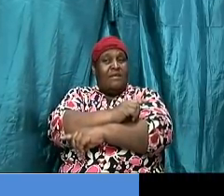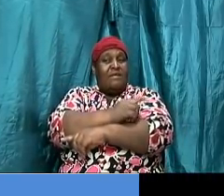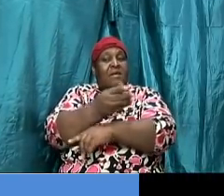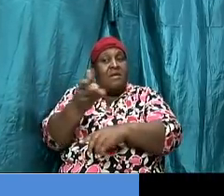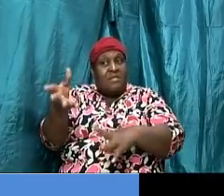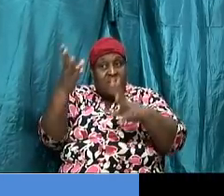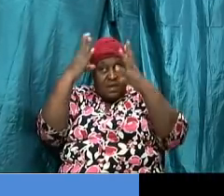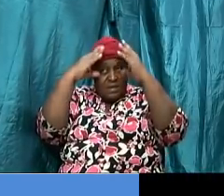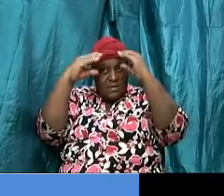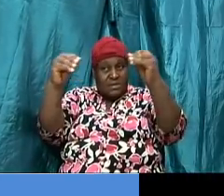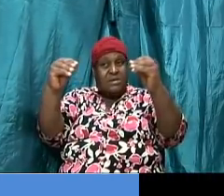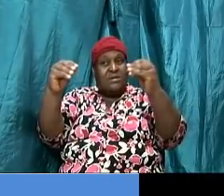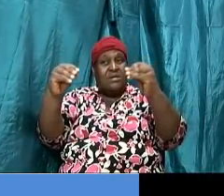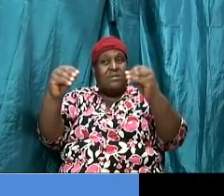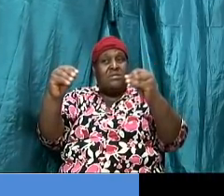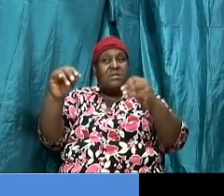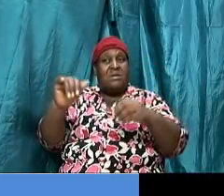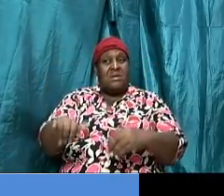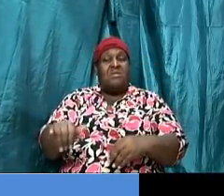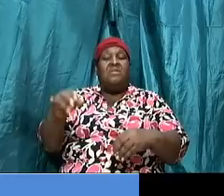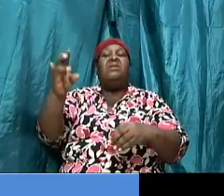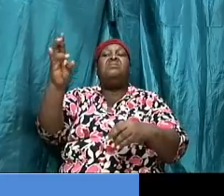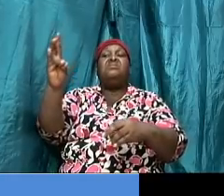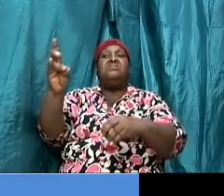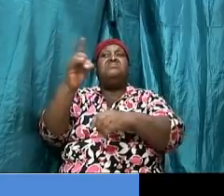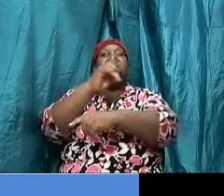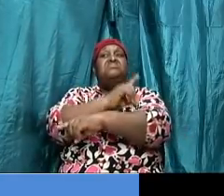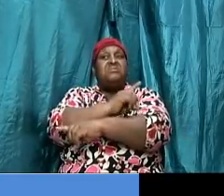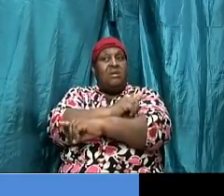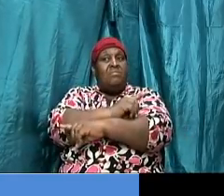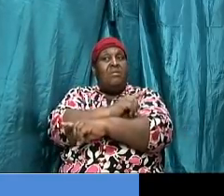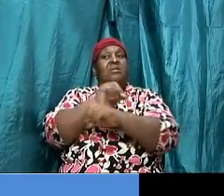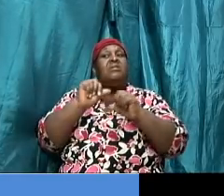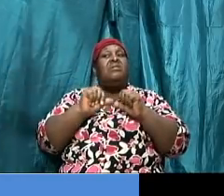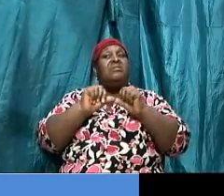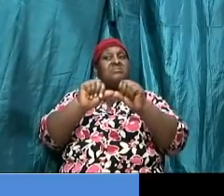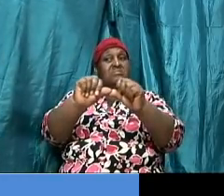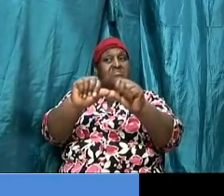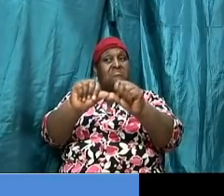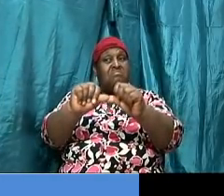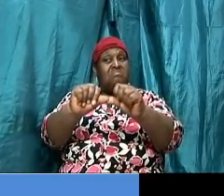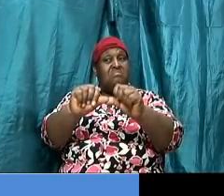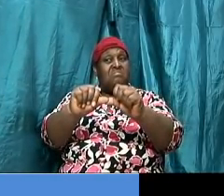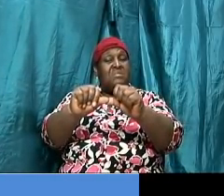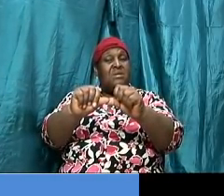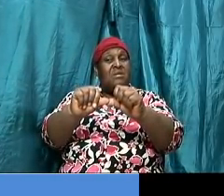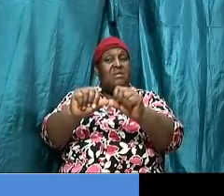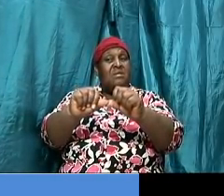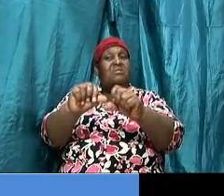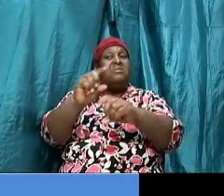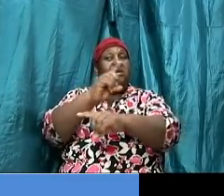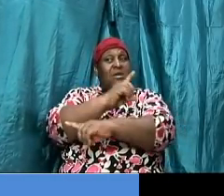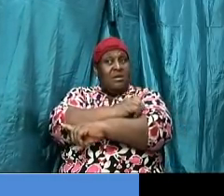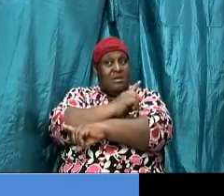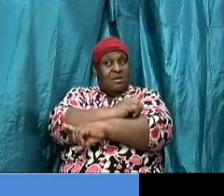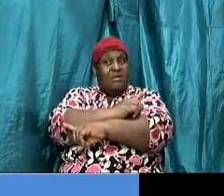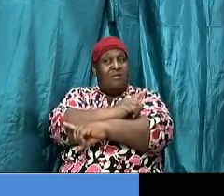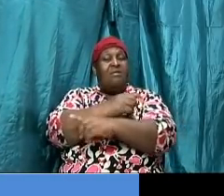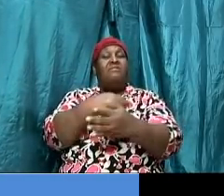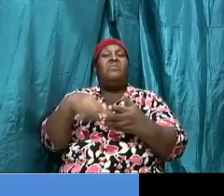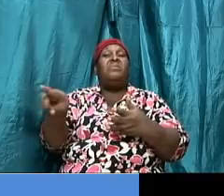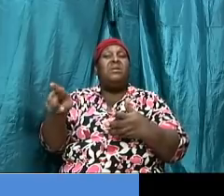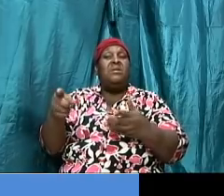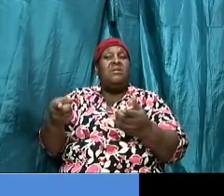teach that the Sabbath continues on the seventh day of the week and has done so since